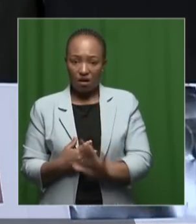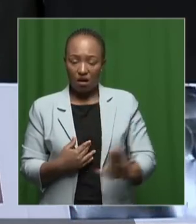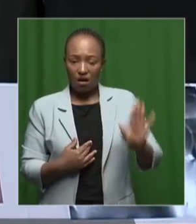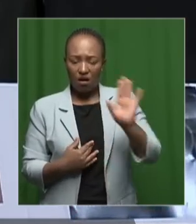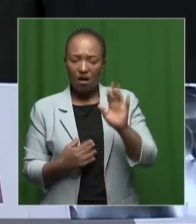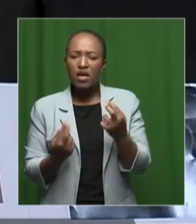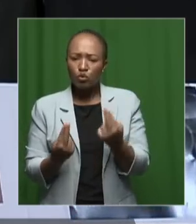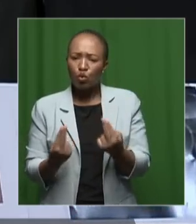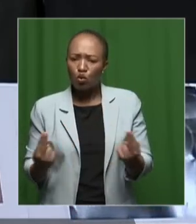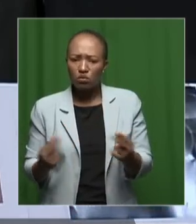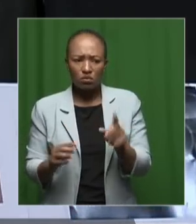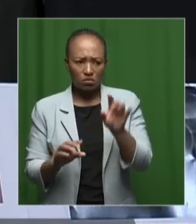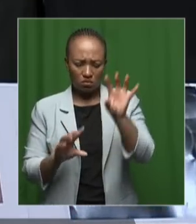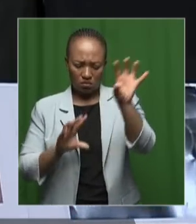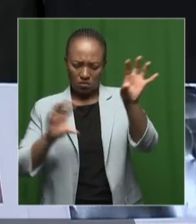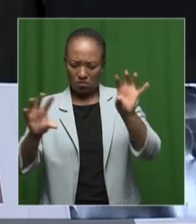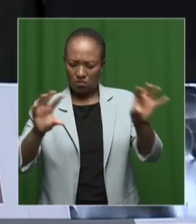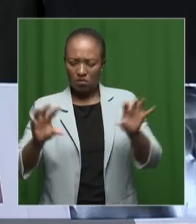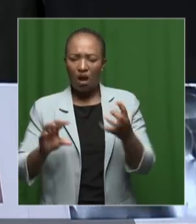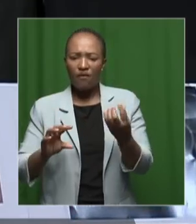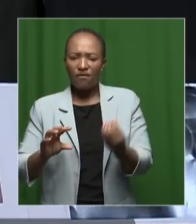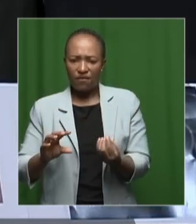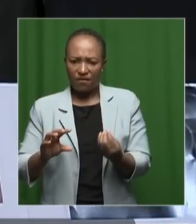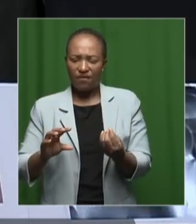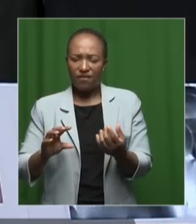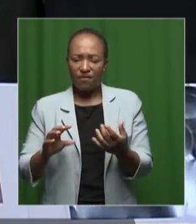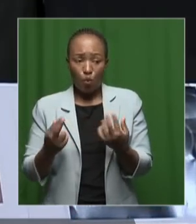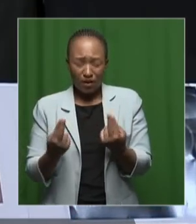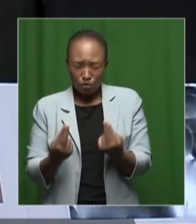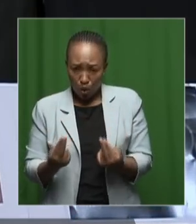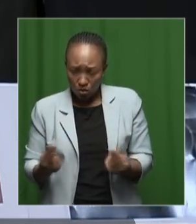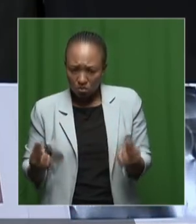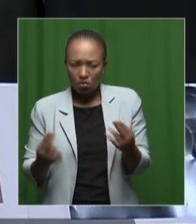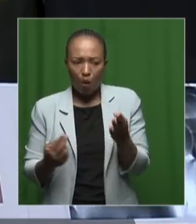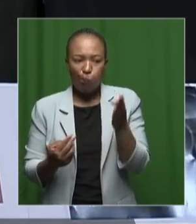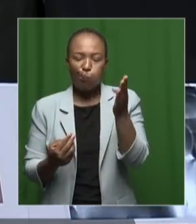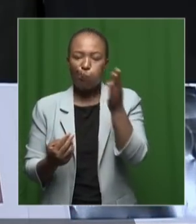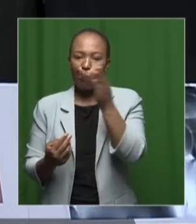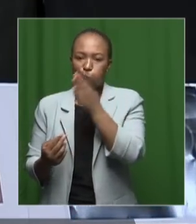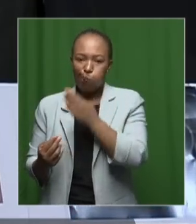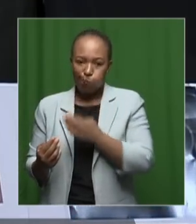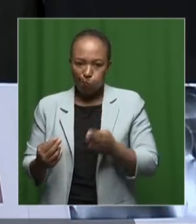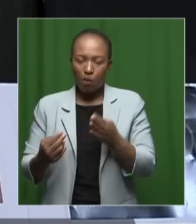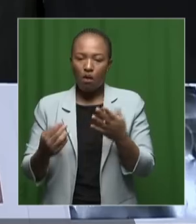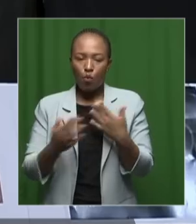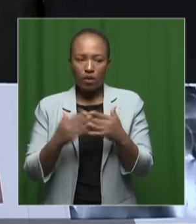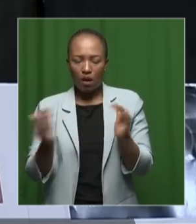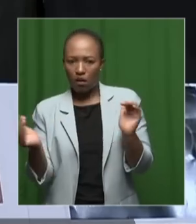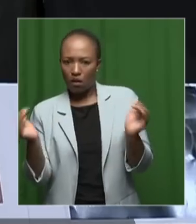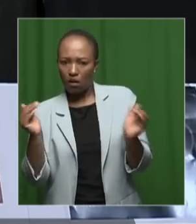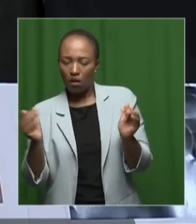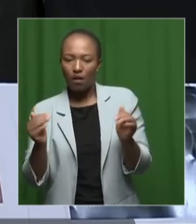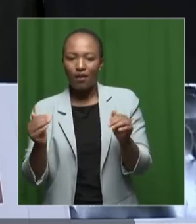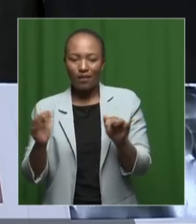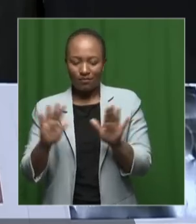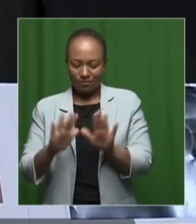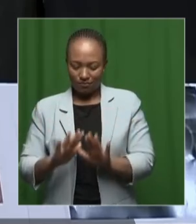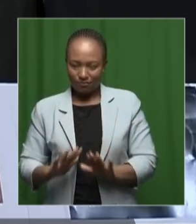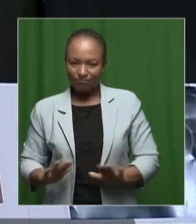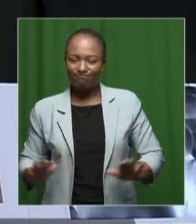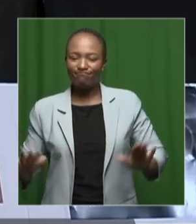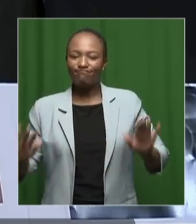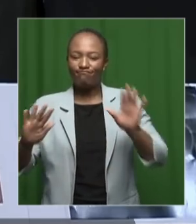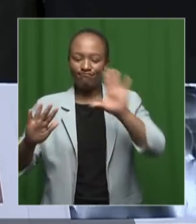properly utilize and do the economies of scale in Africa, we'll be able to make sure that the entire continent is